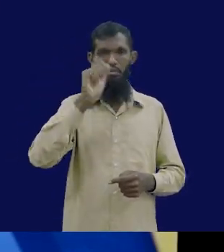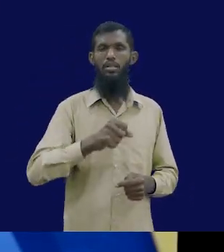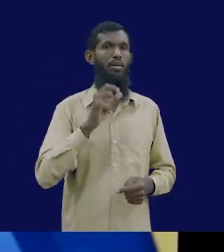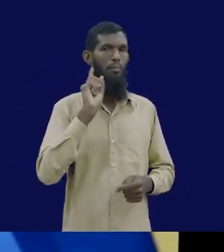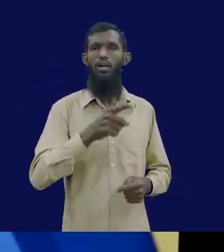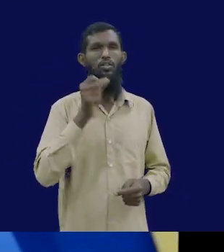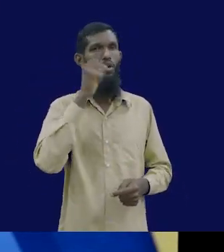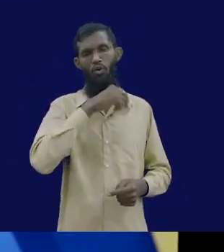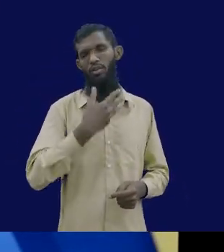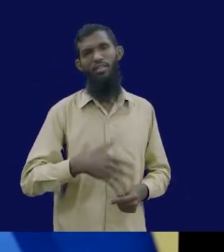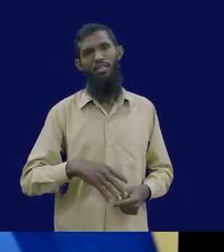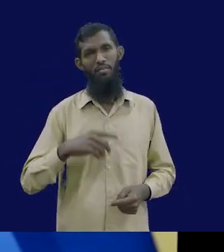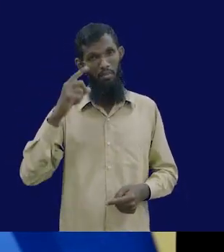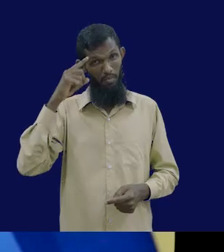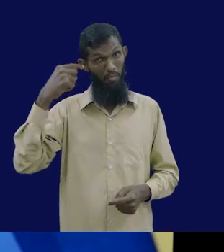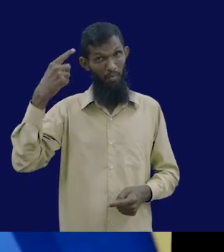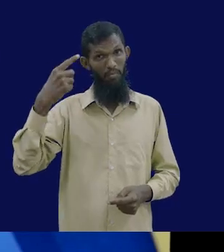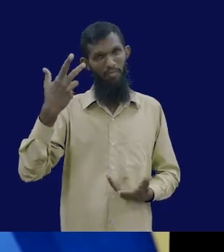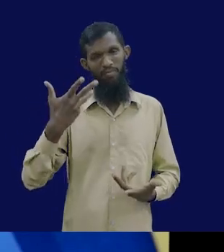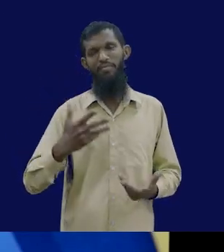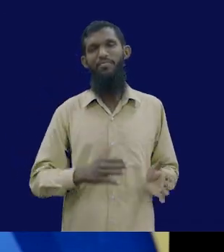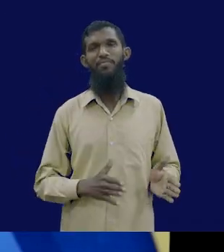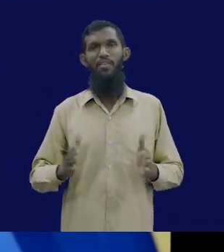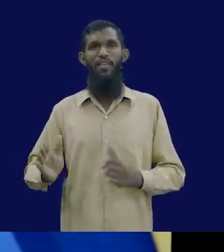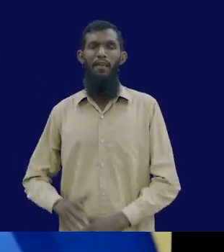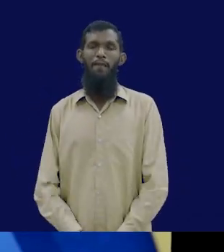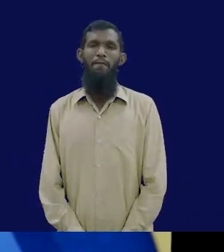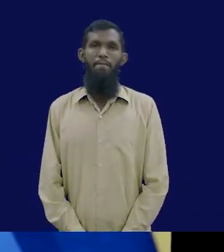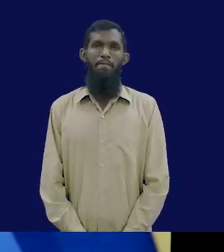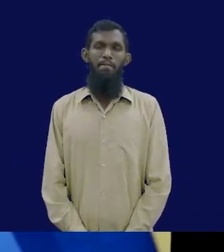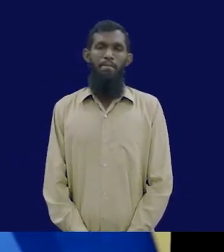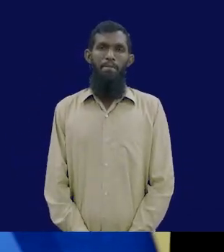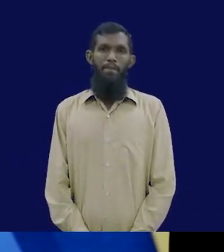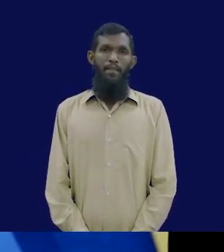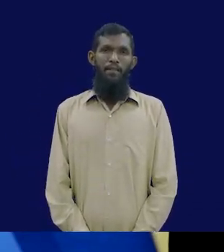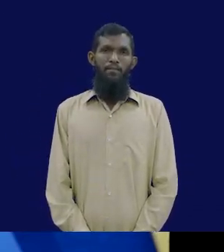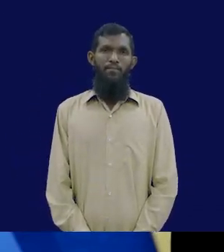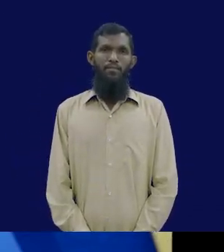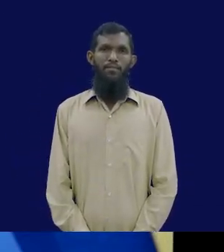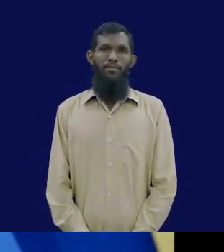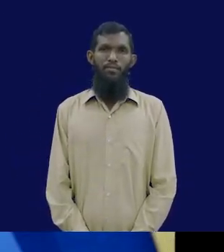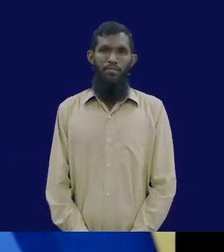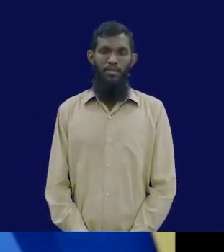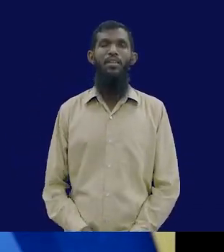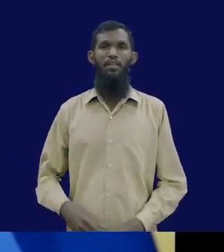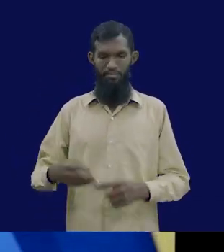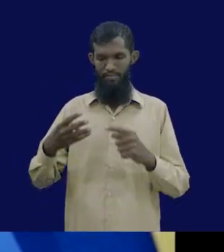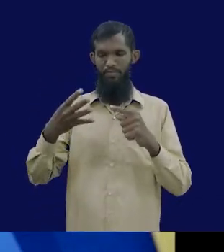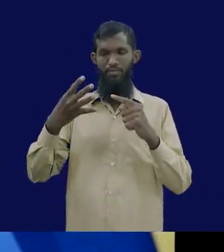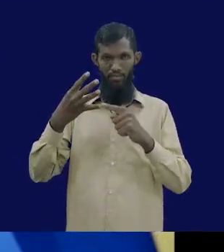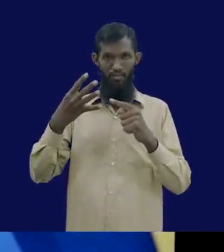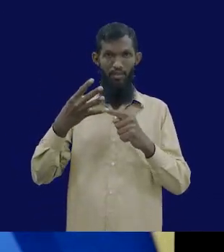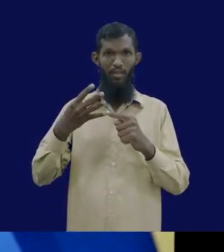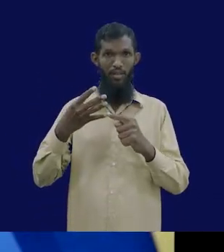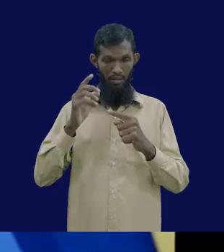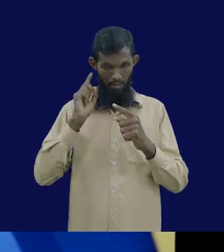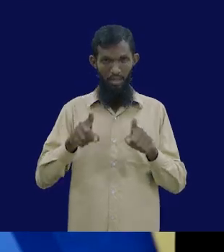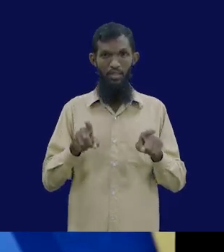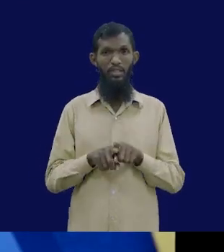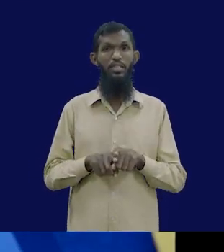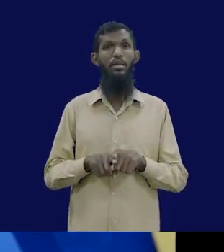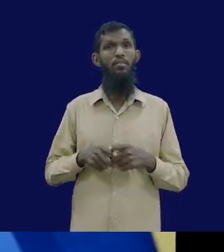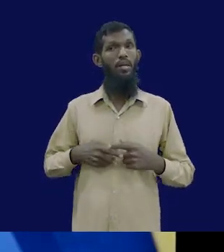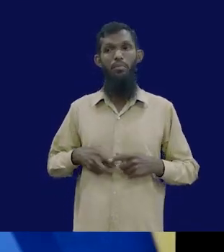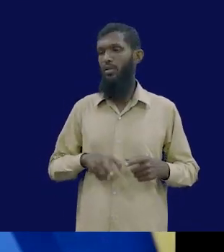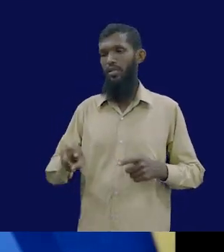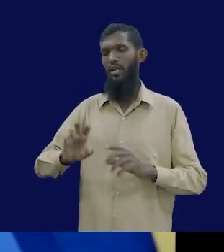fast, and it's not obligatory upon them, since they have lost their mind. And also residency, meaning he must not